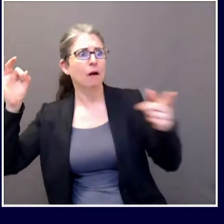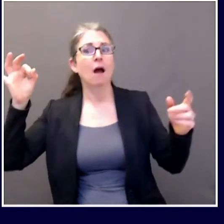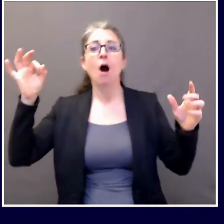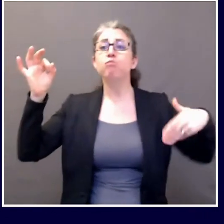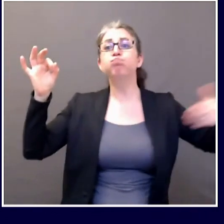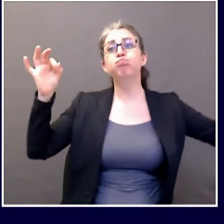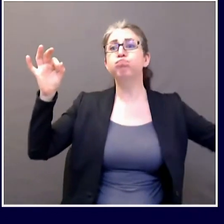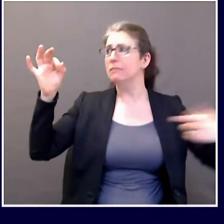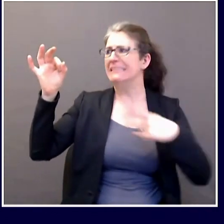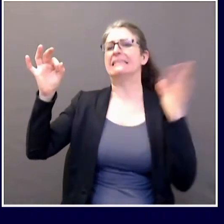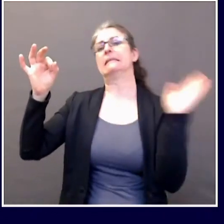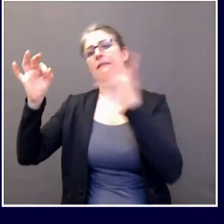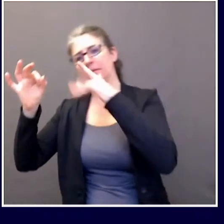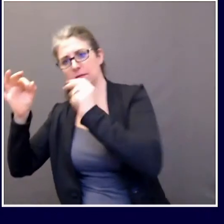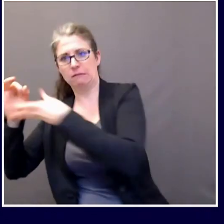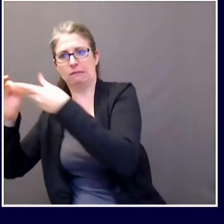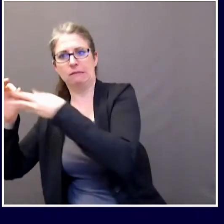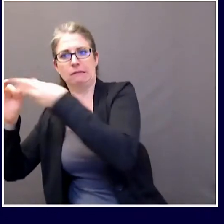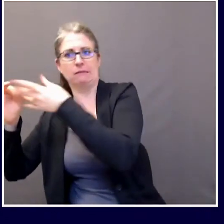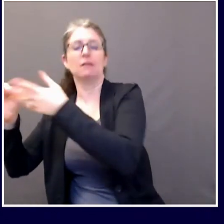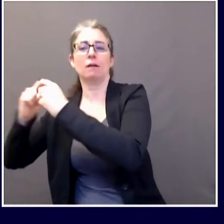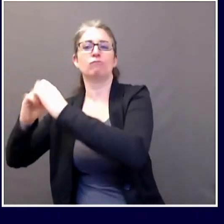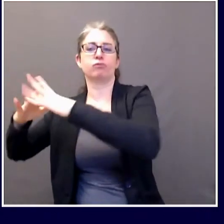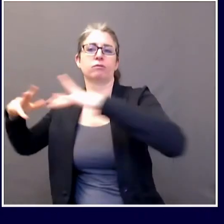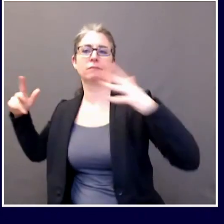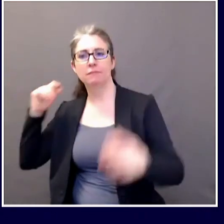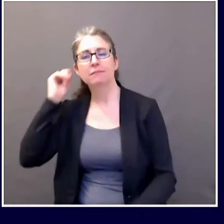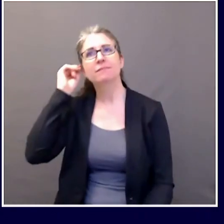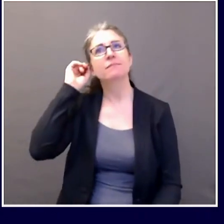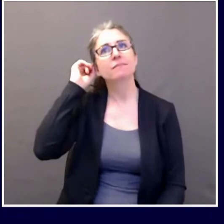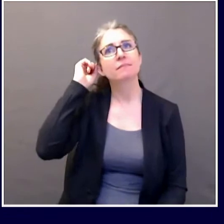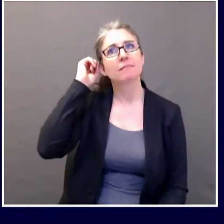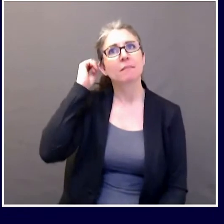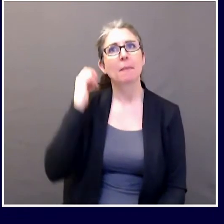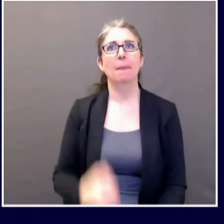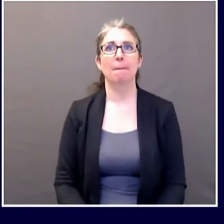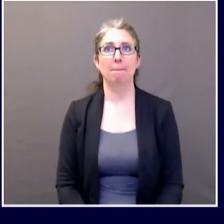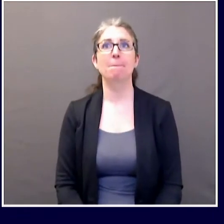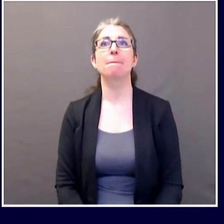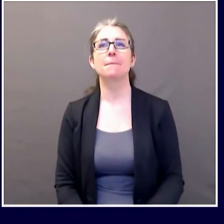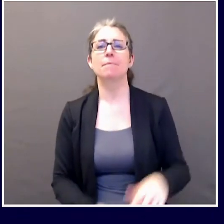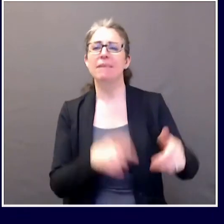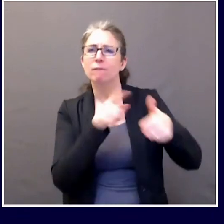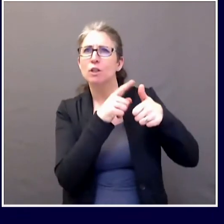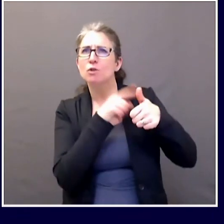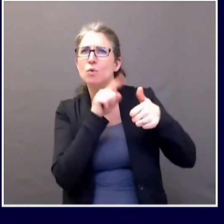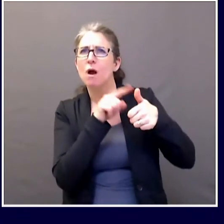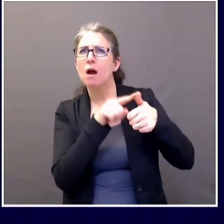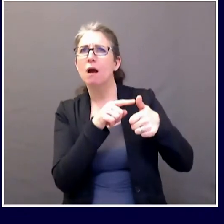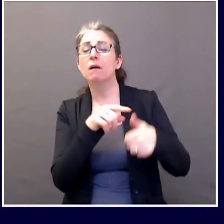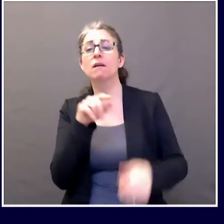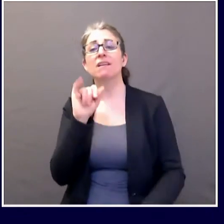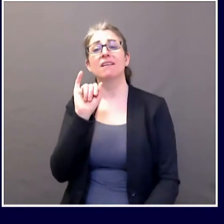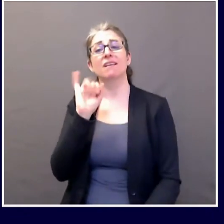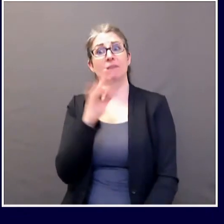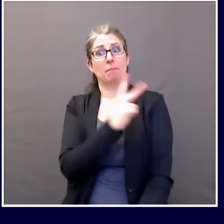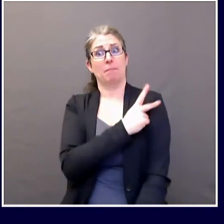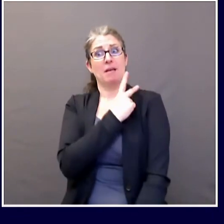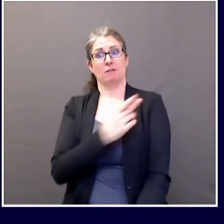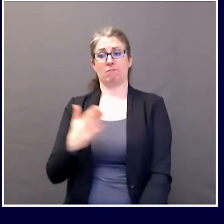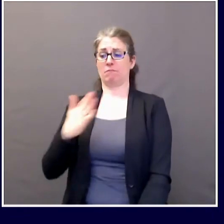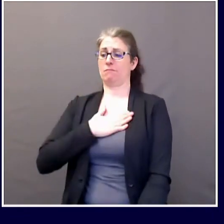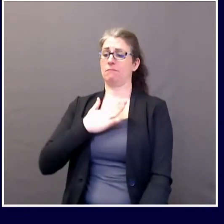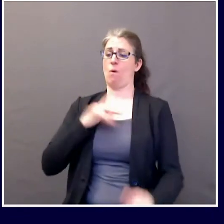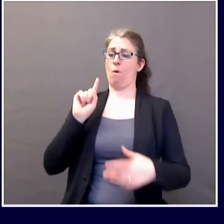Is there a potential that the state would be reducing its allocations to those providers in the coming weeks, or? We take the